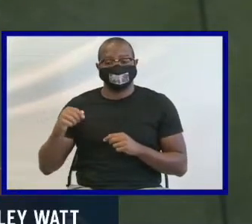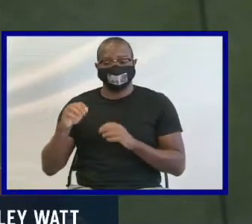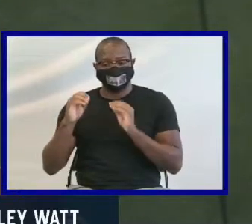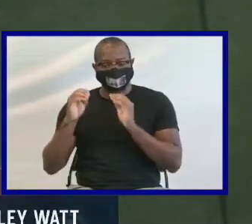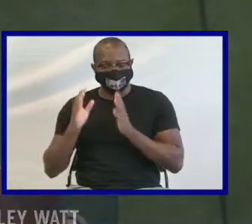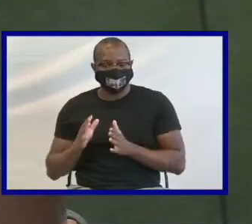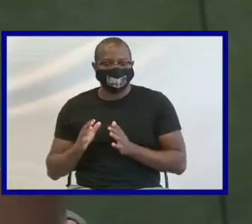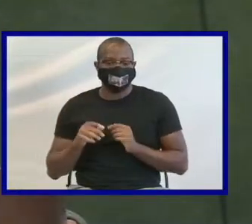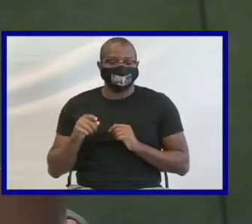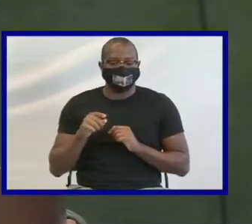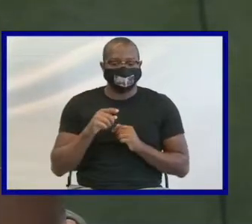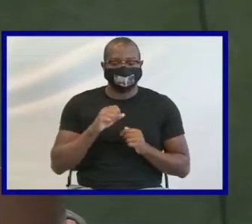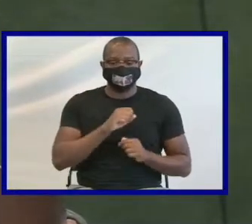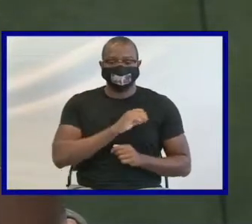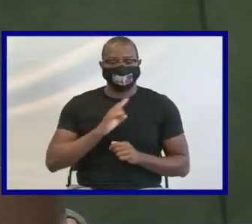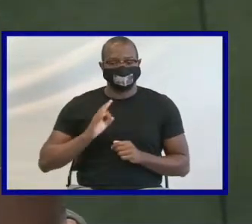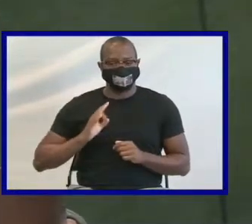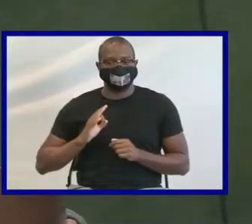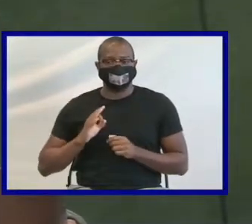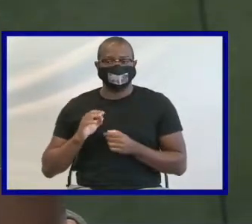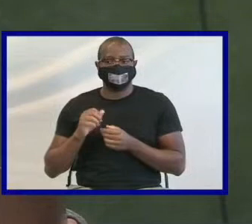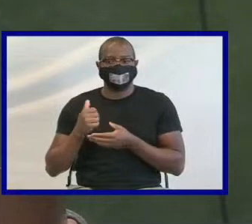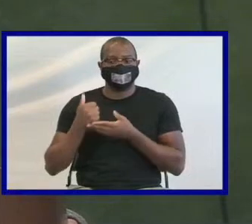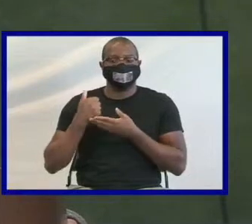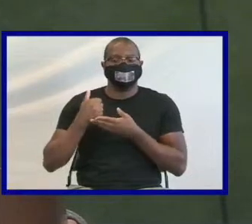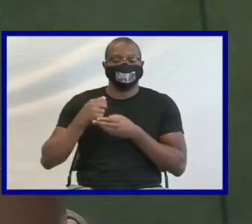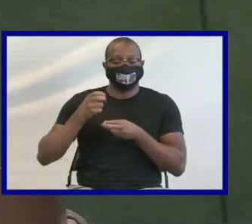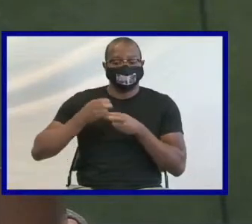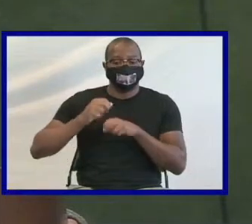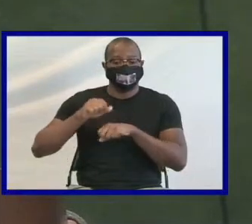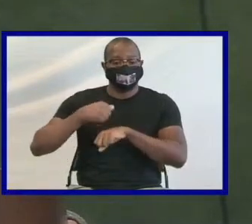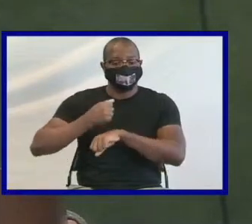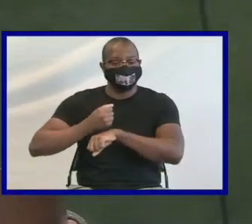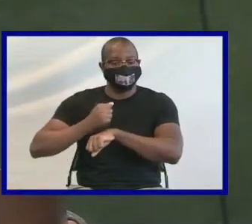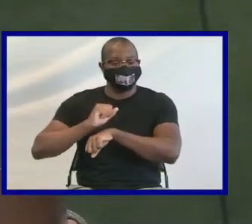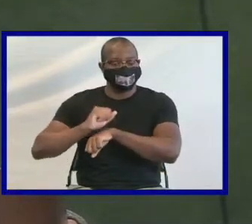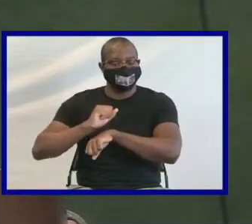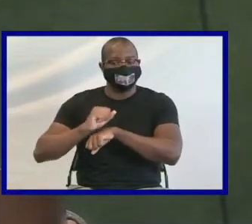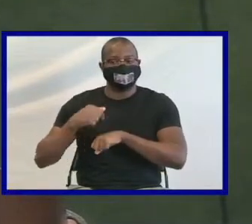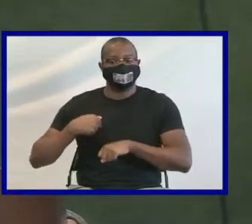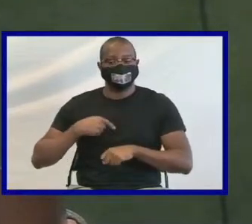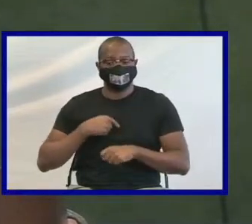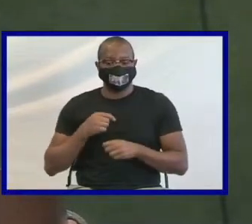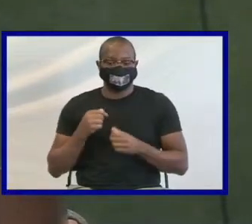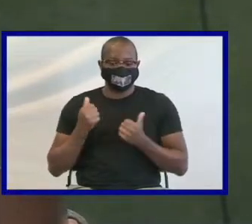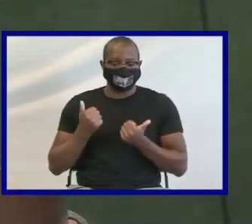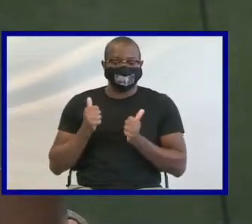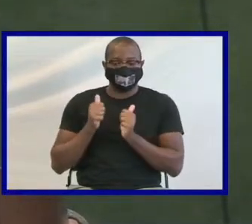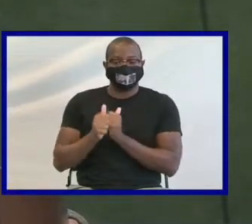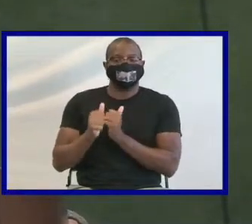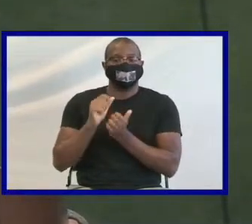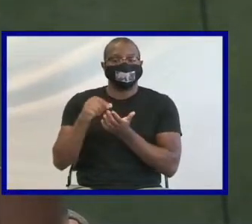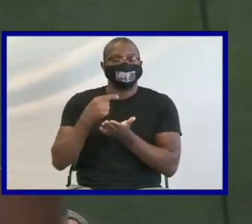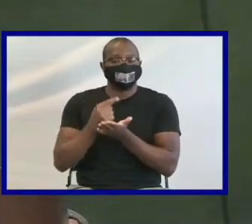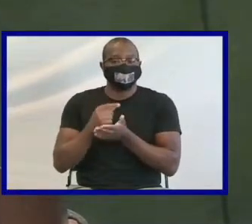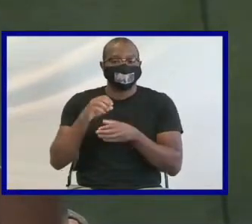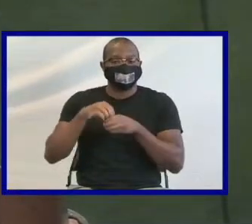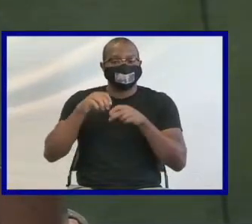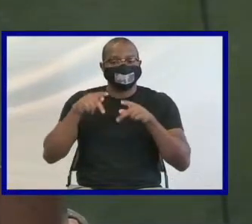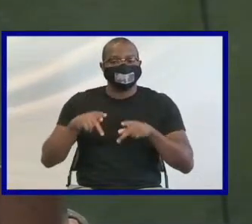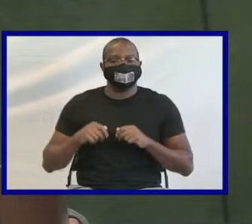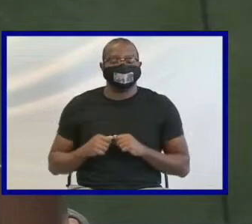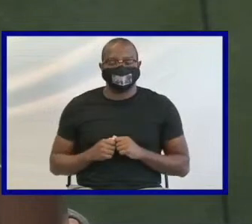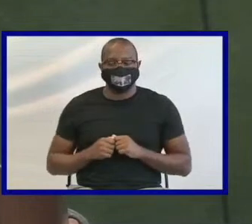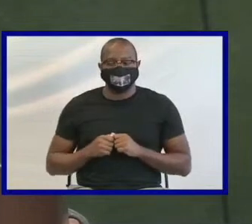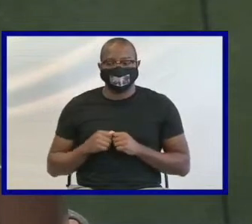professors and other college staff, we have managed to make it to graduation, in person no less. As graduates of the College